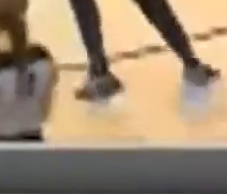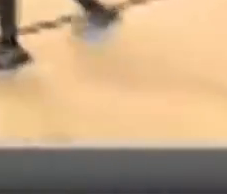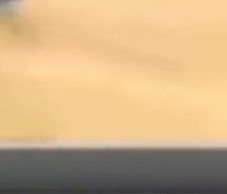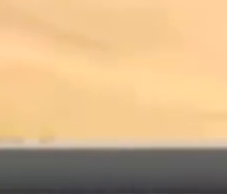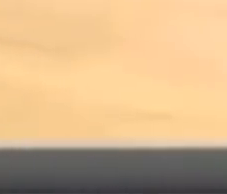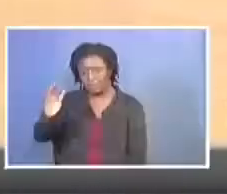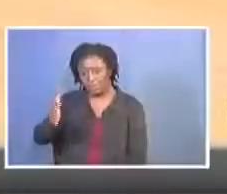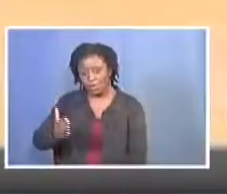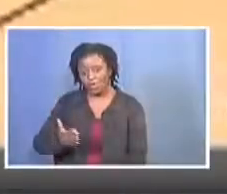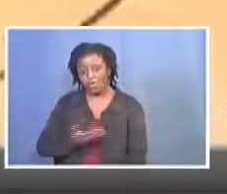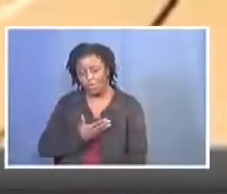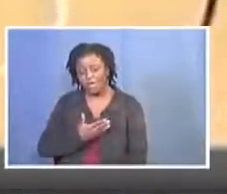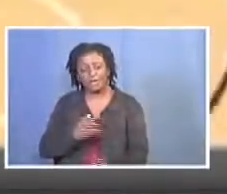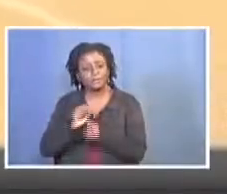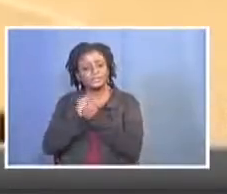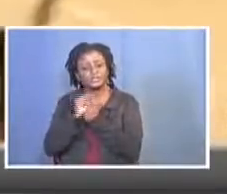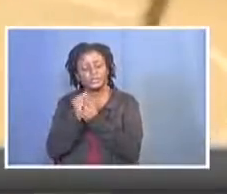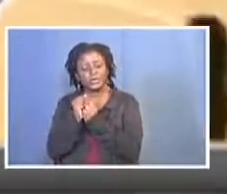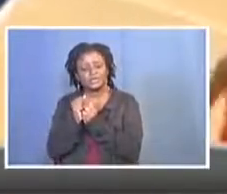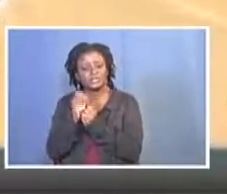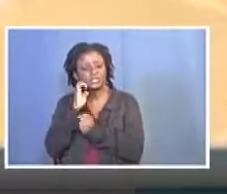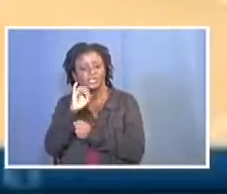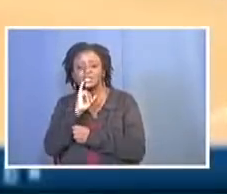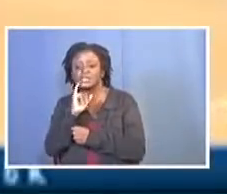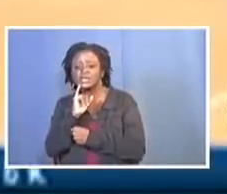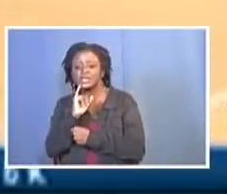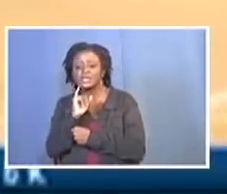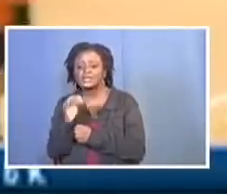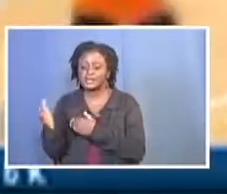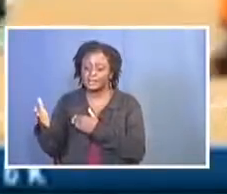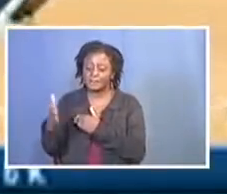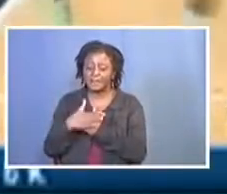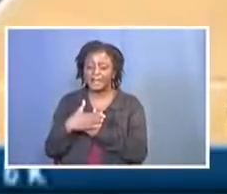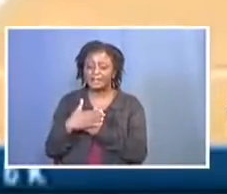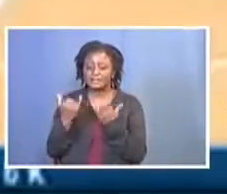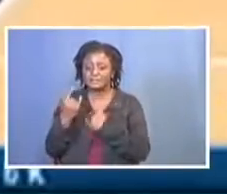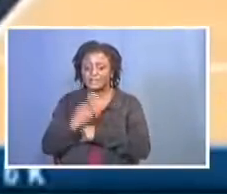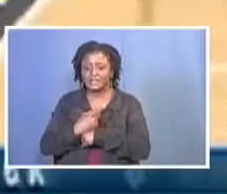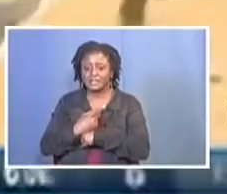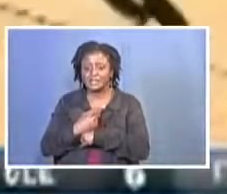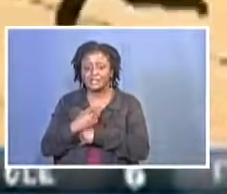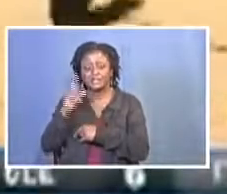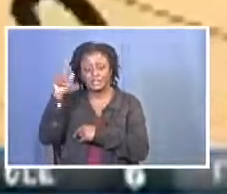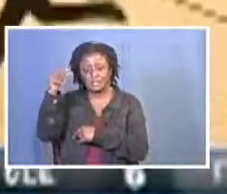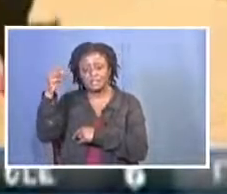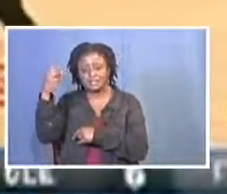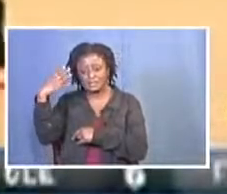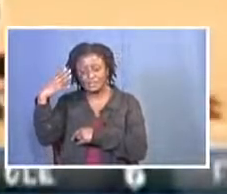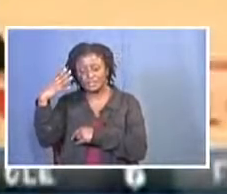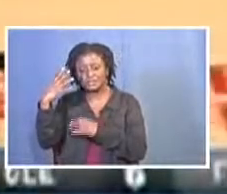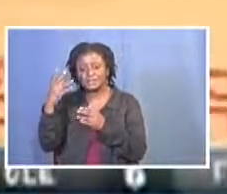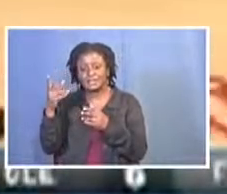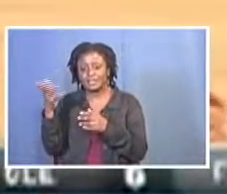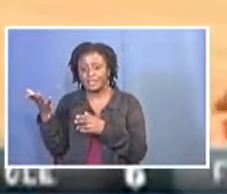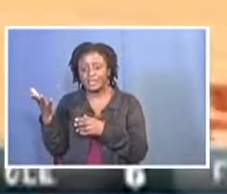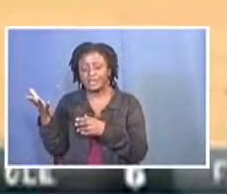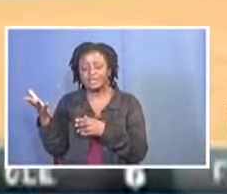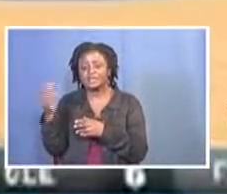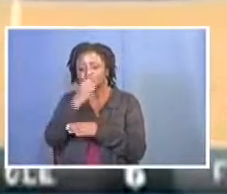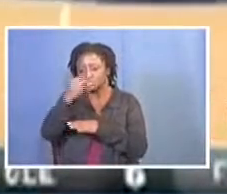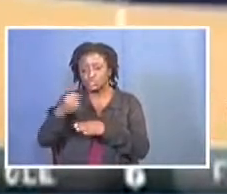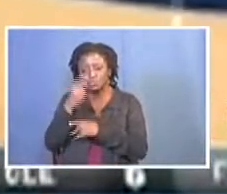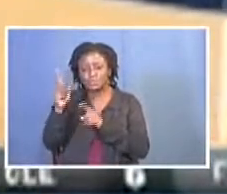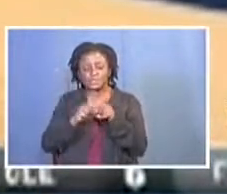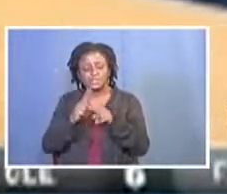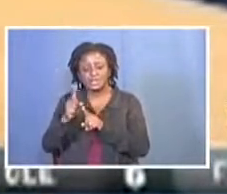Welcome to sports, everyone. Well, she's officially back. Today, the Connecticut Sun announced that their superstar, Jonquel Jones, has signed the